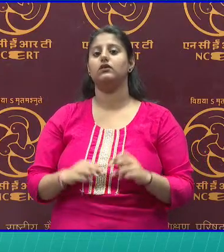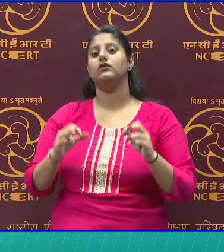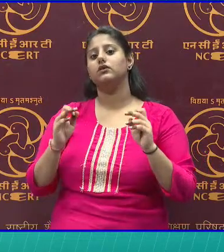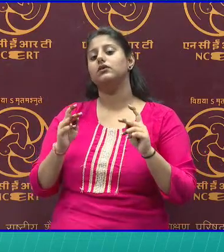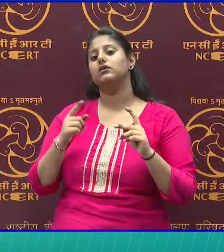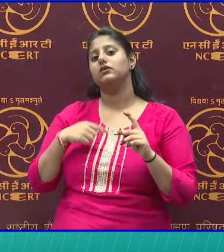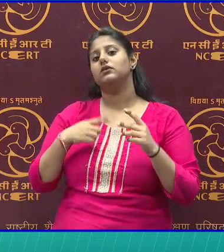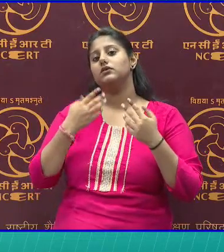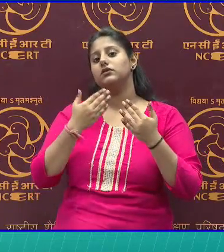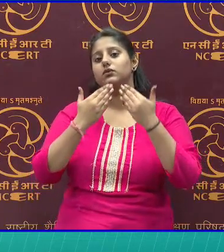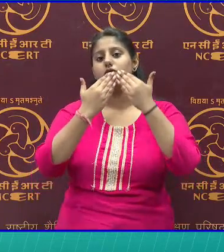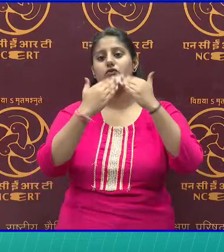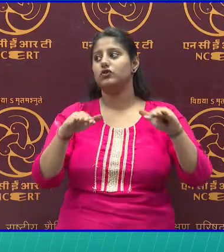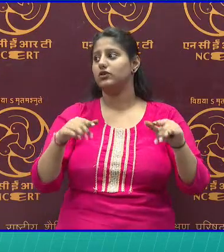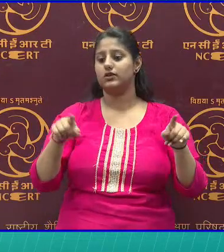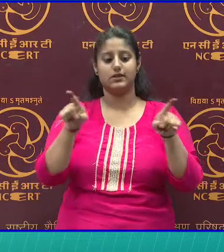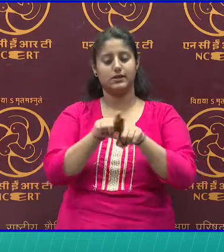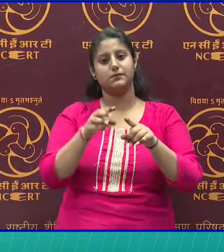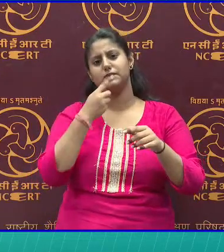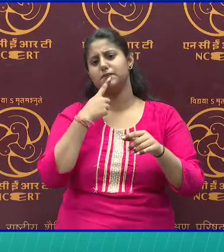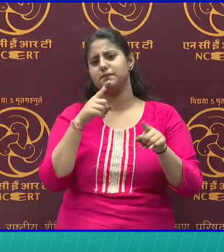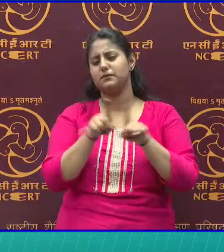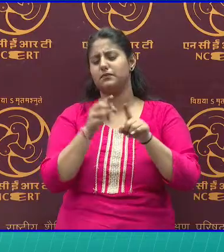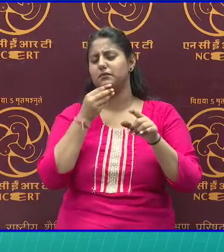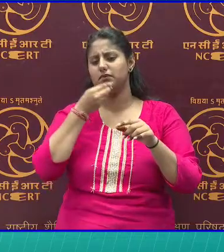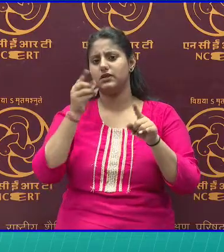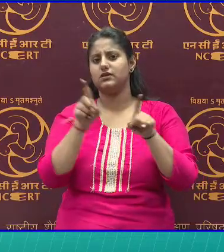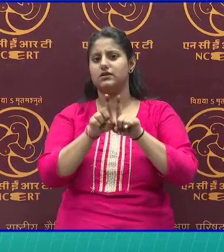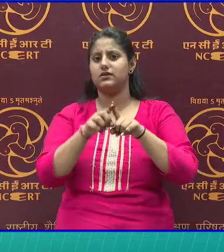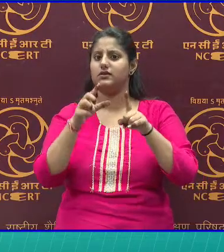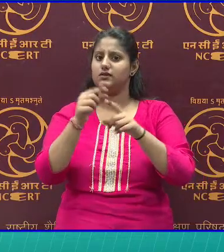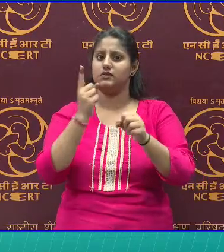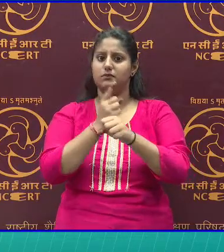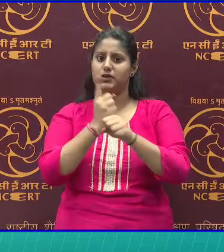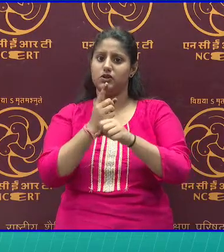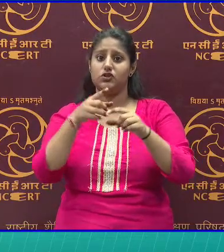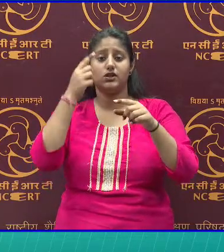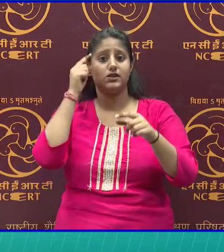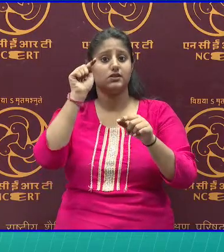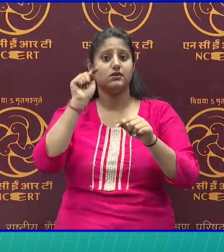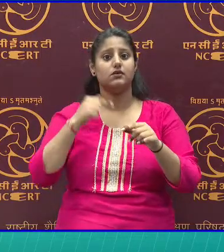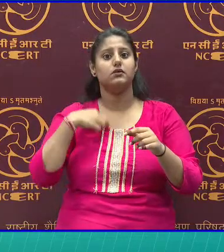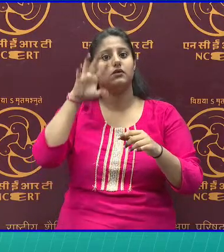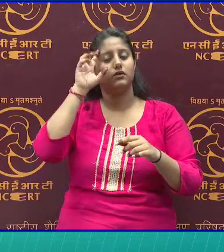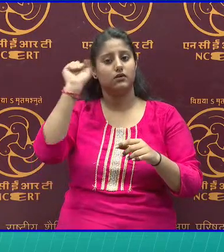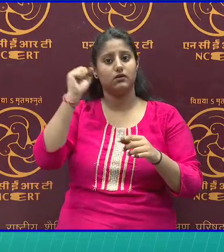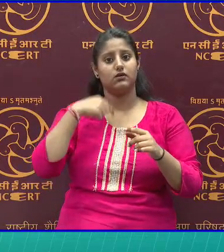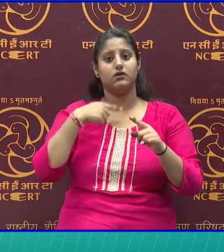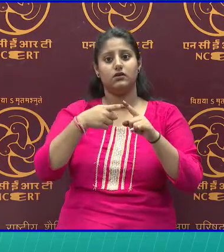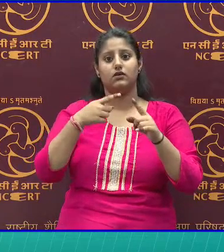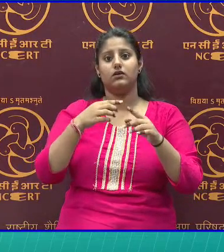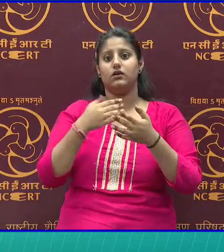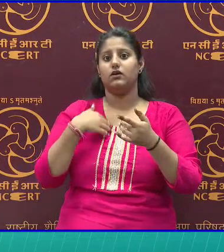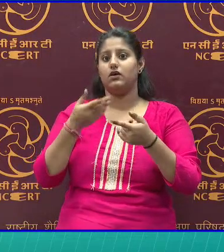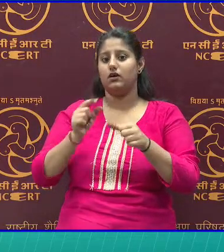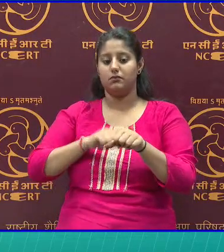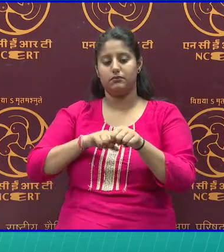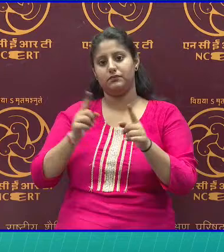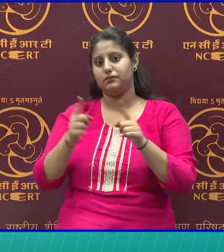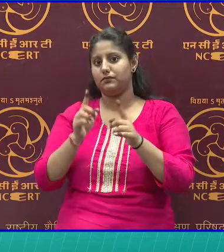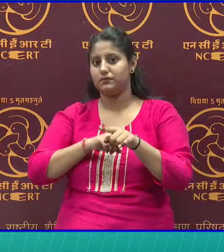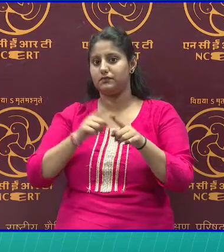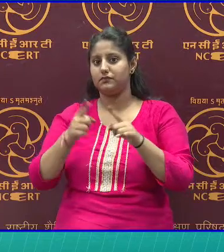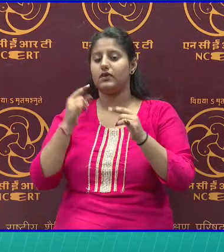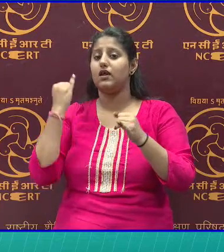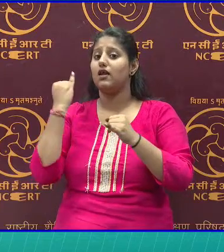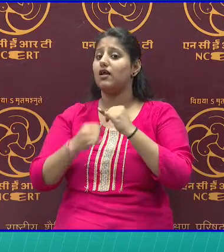So, children should try these activities in this book, and teachers should guide them through it. And finally, ma'am, we are running out of time, but the